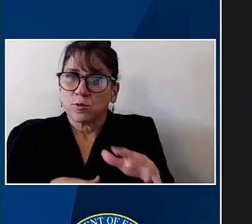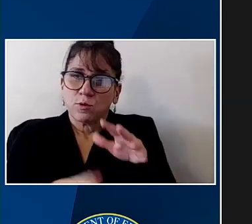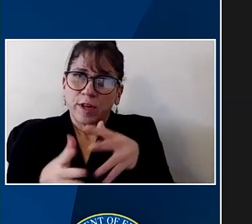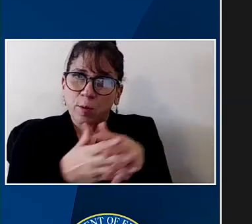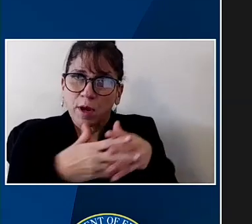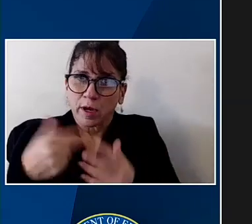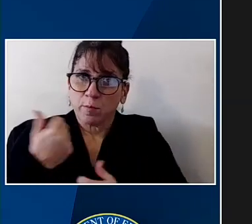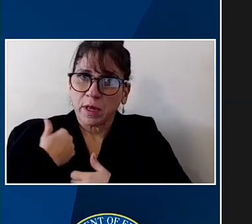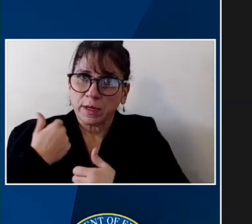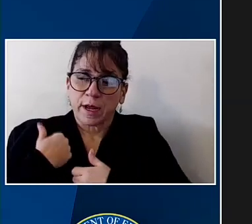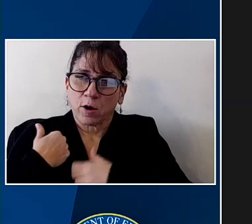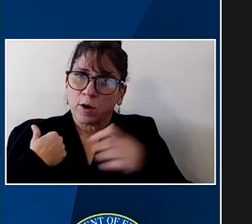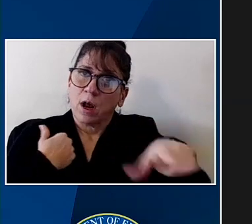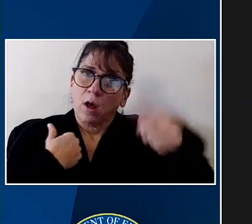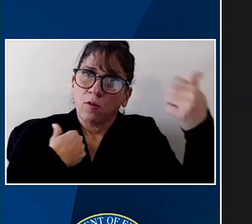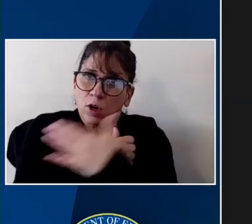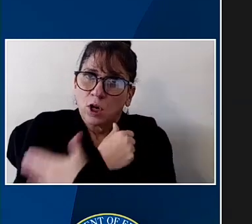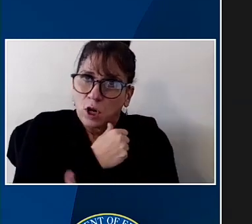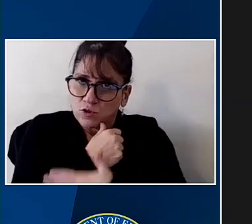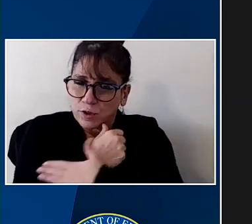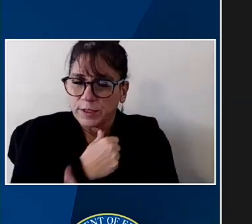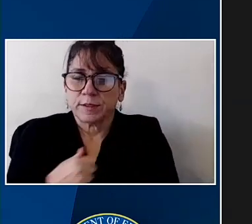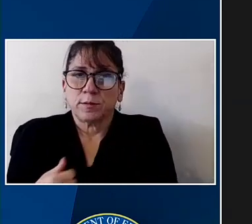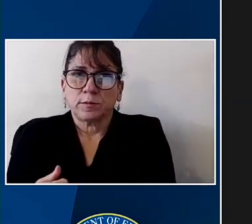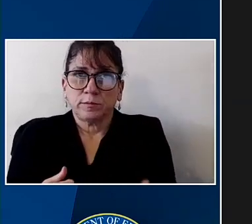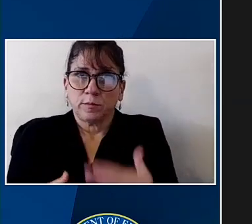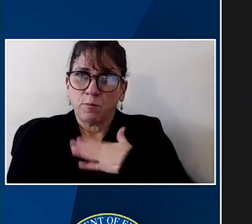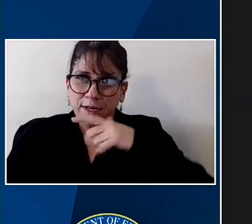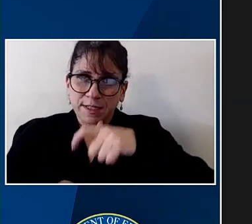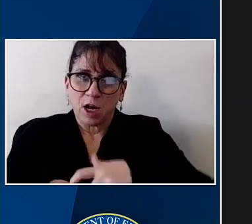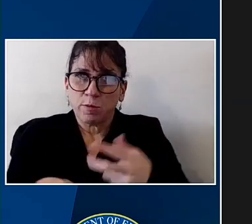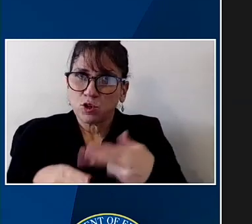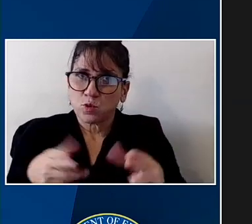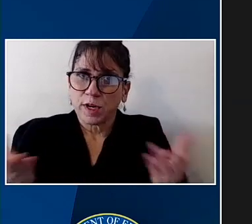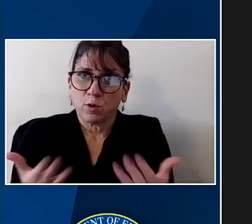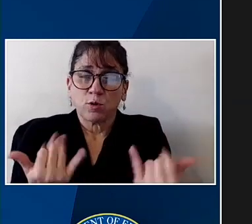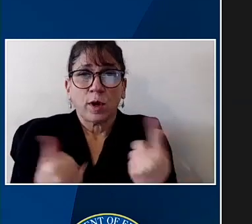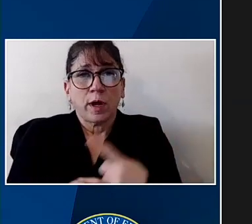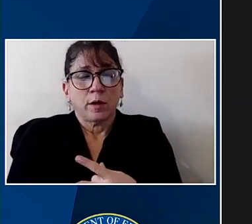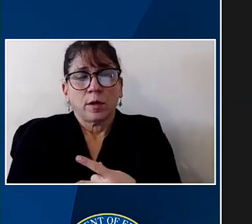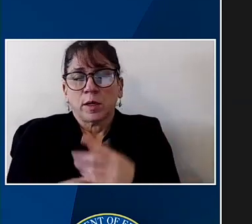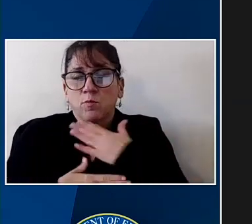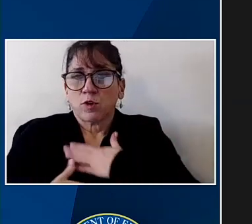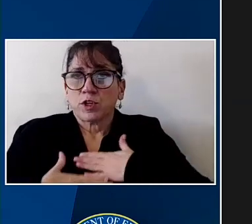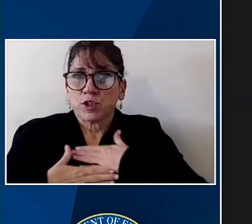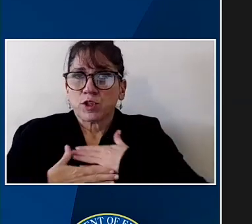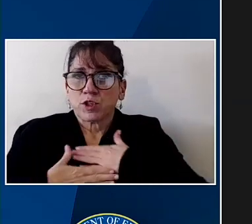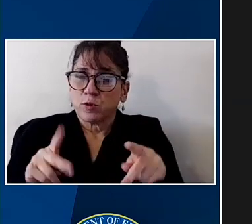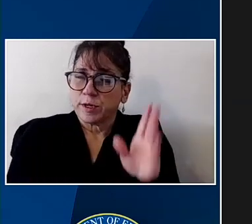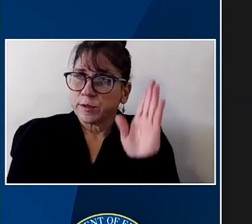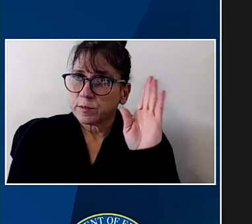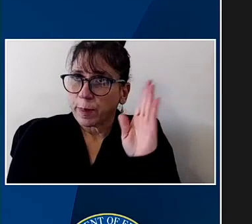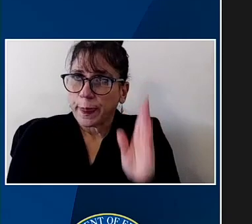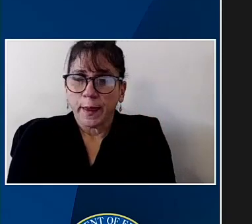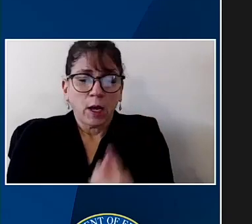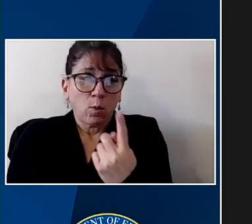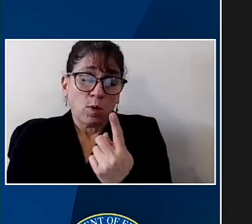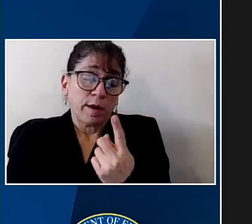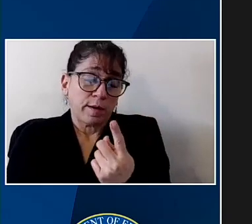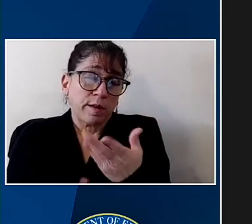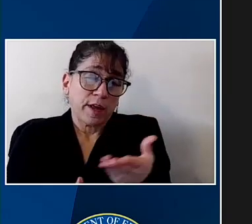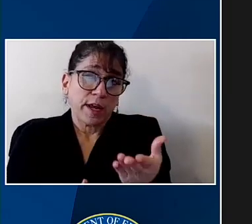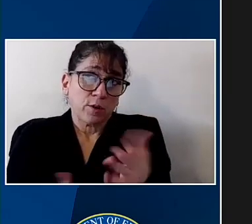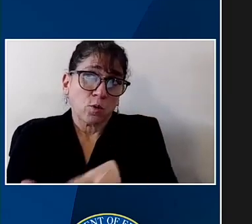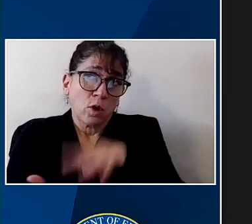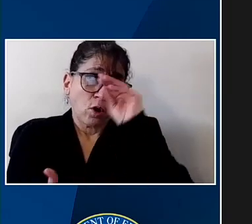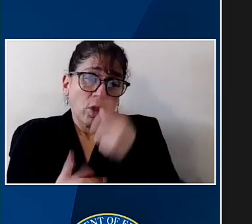deployed abroad in a timely manner. I know my time is short here today, and I'm grateful for the opportunity to speak. If you could take one thing away from what I've had to say